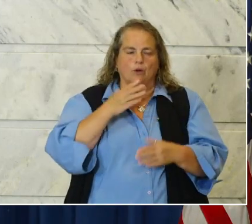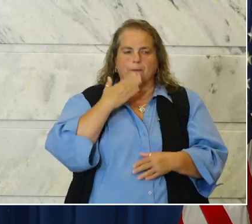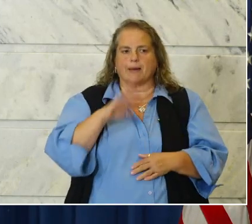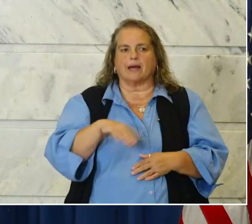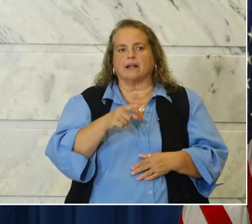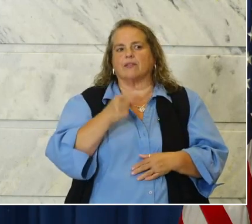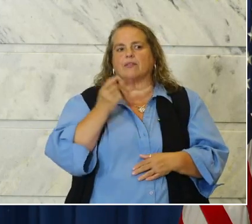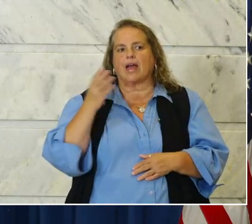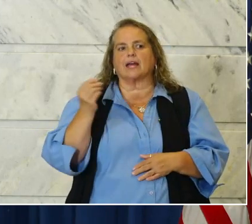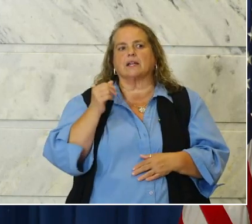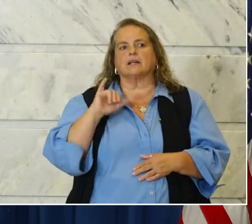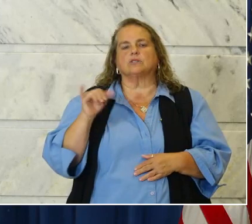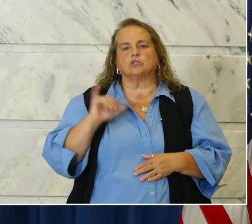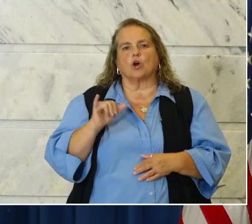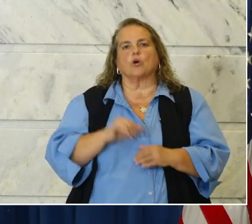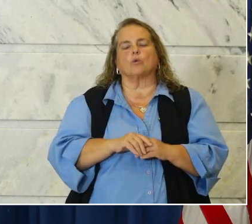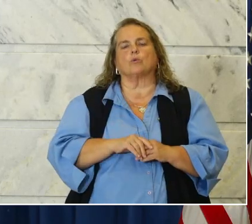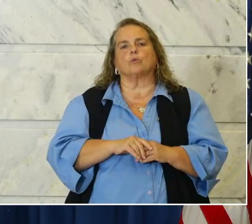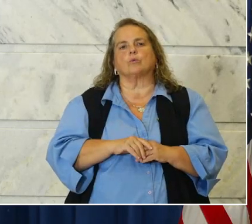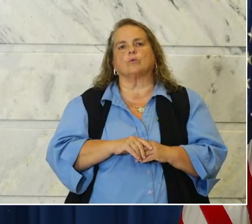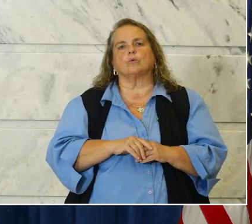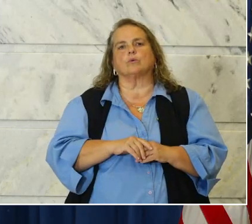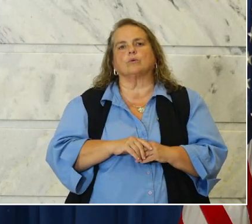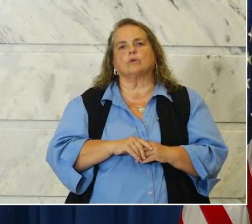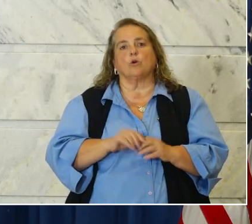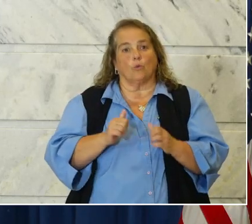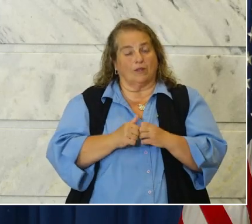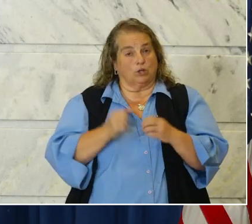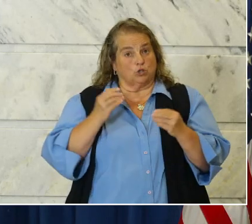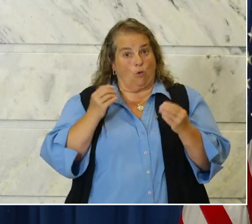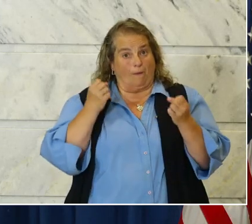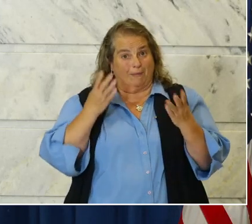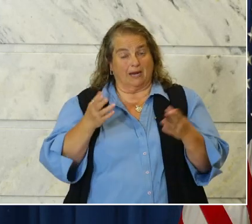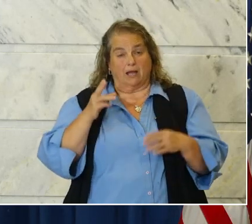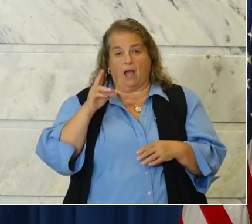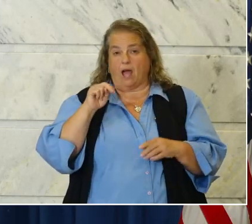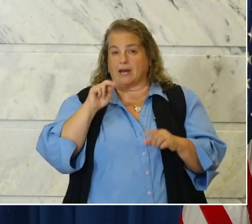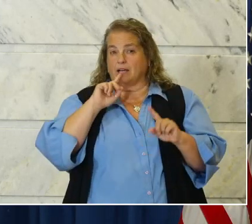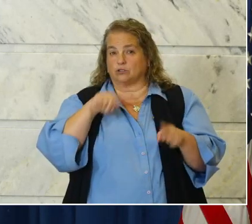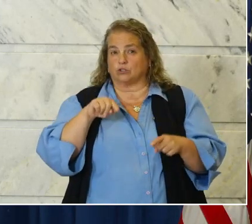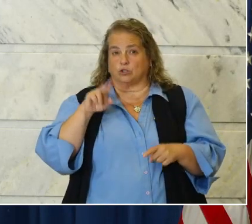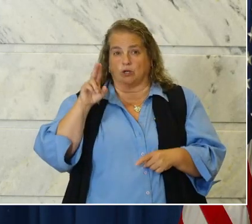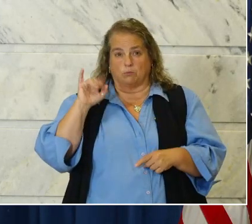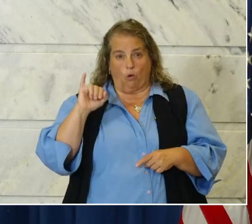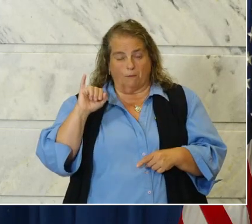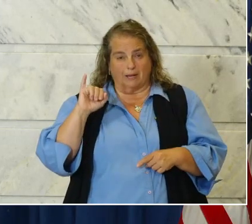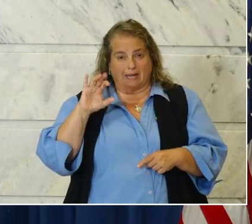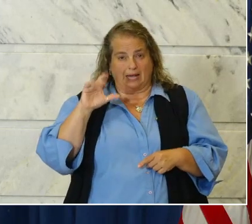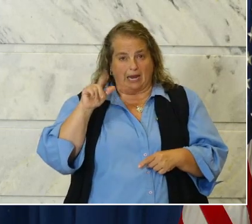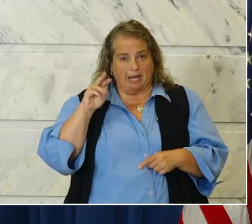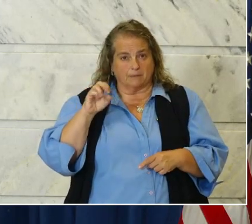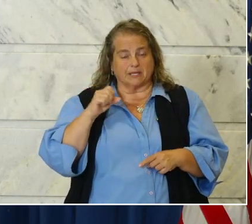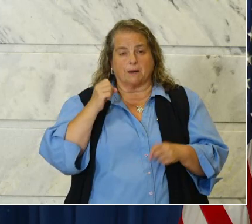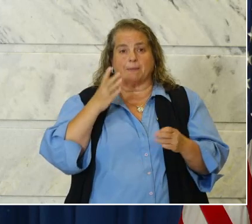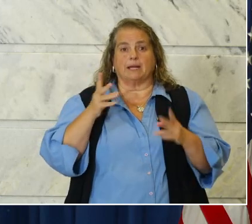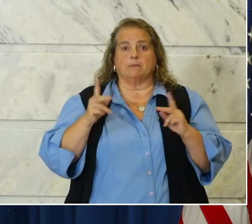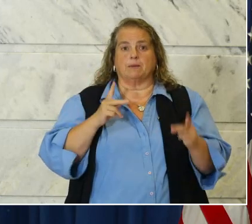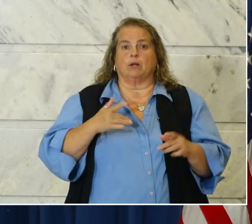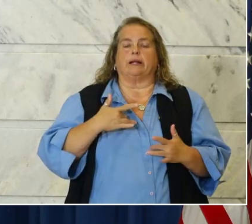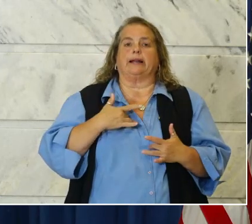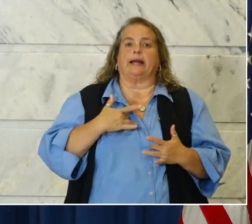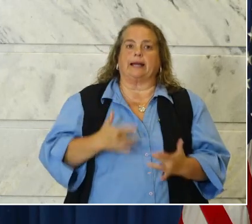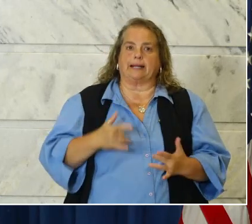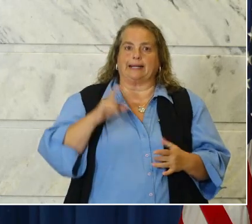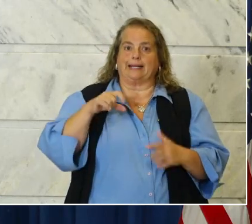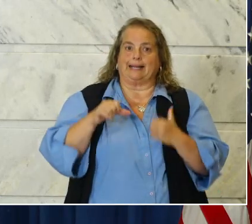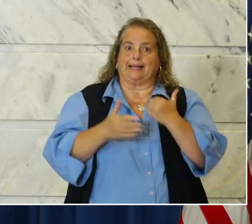finally, just, with so many unanswered claims still out there, and with so many people that are likely going to